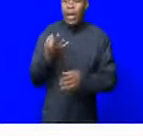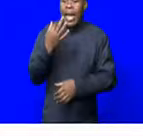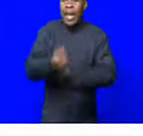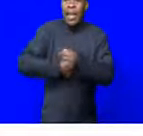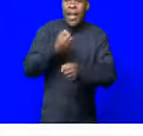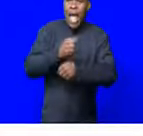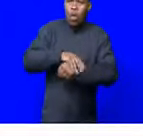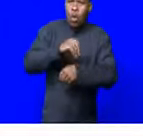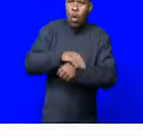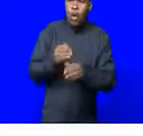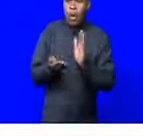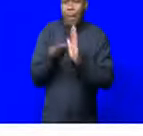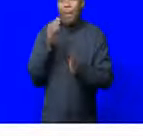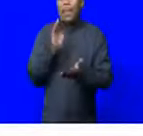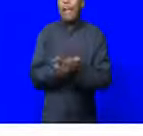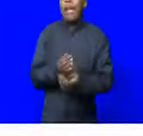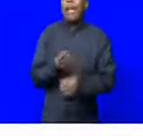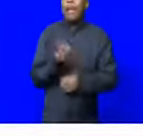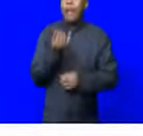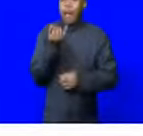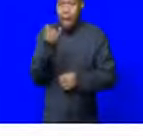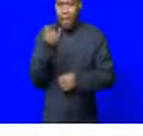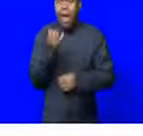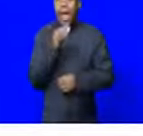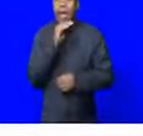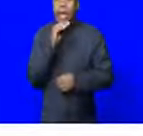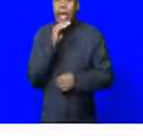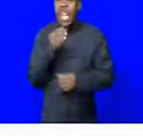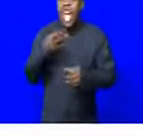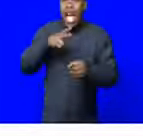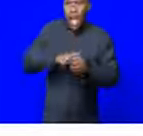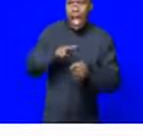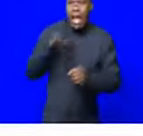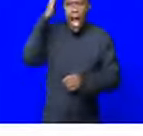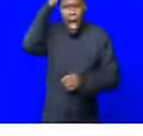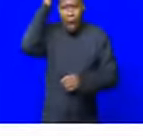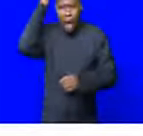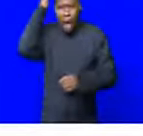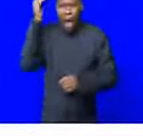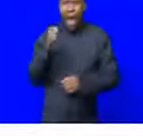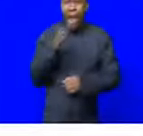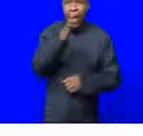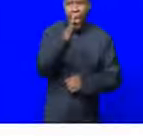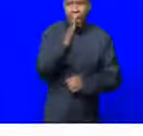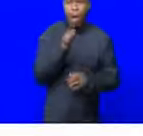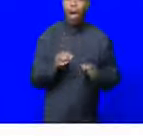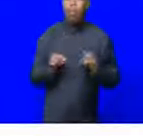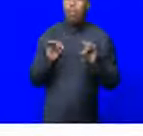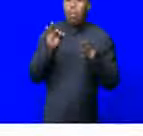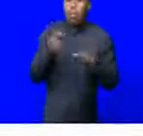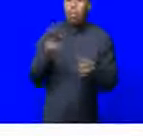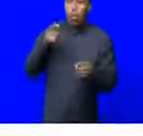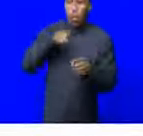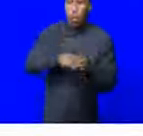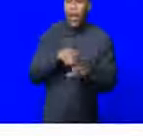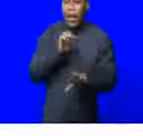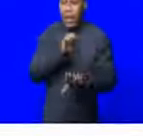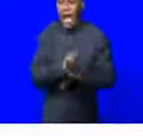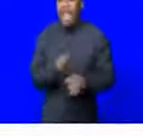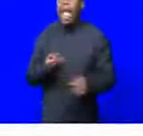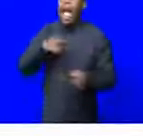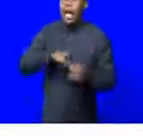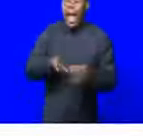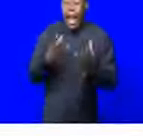lengithathu kuya kubo 11 years beta enkosini ngeligqapho lelikhulu ngoba bathanda inkosi